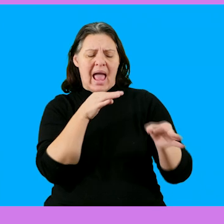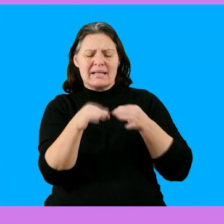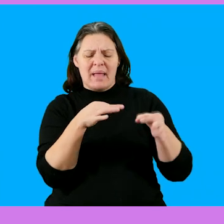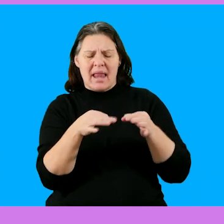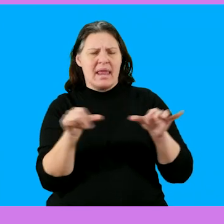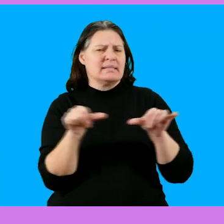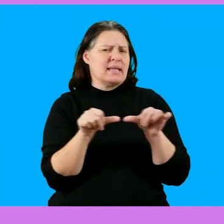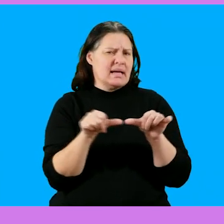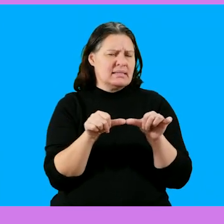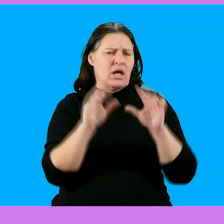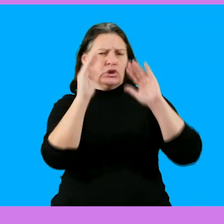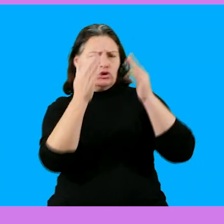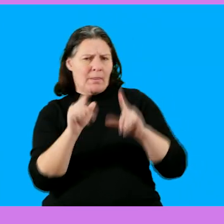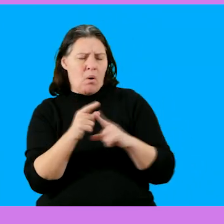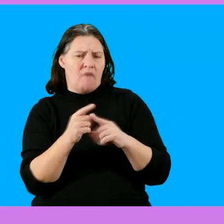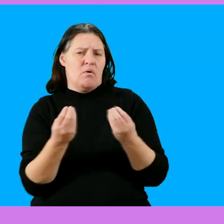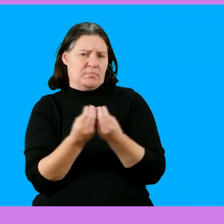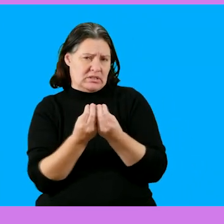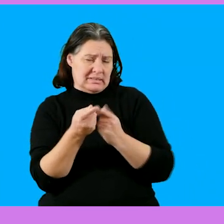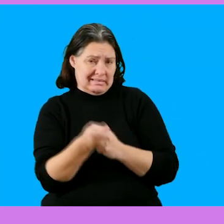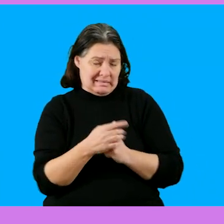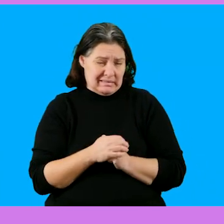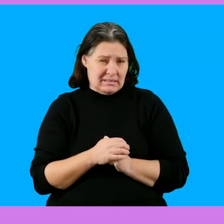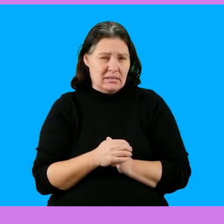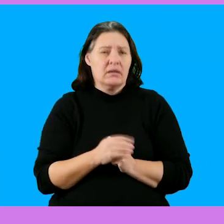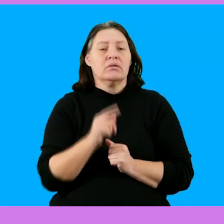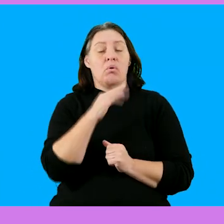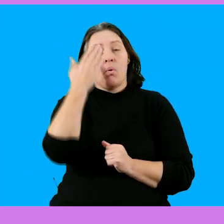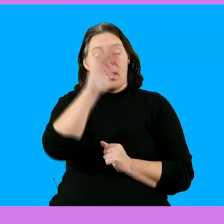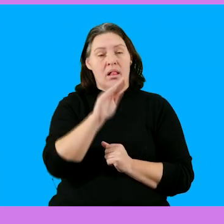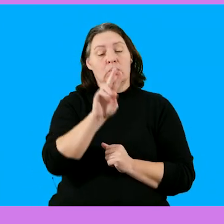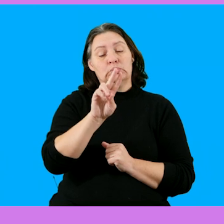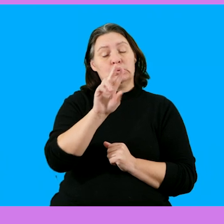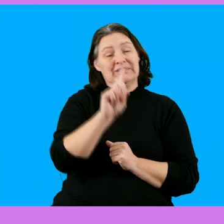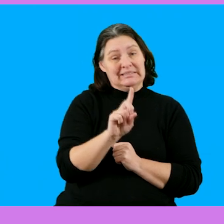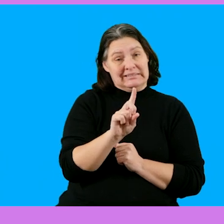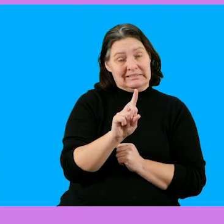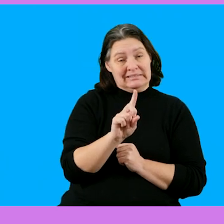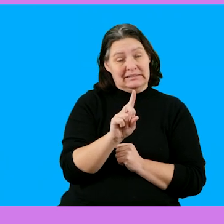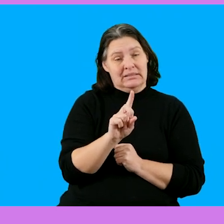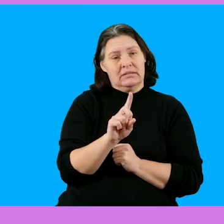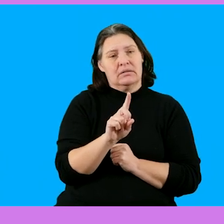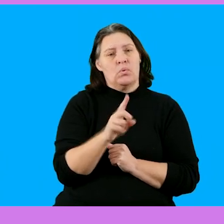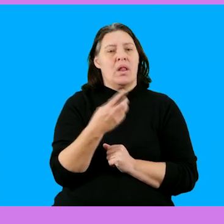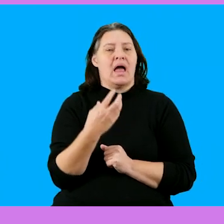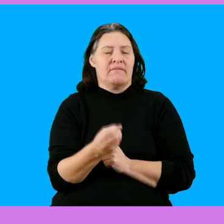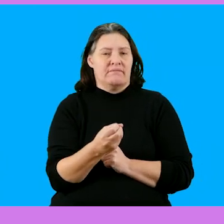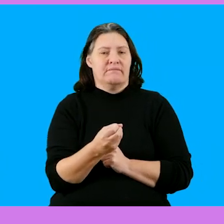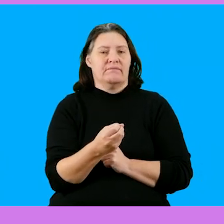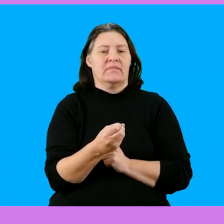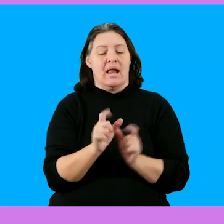describe the size and the shape of an object. And then we know with our 2D figures, right, we'll